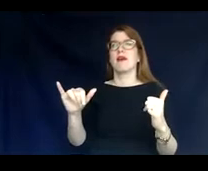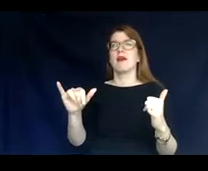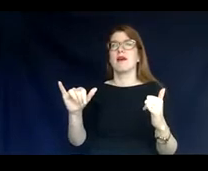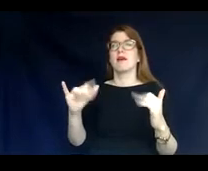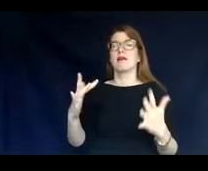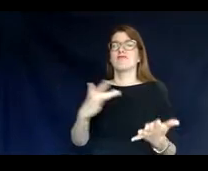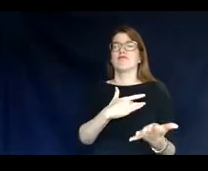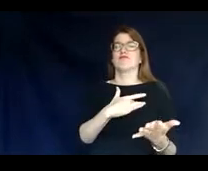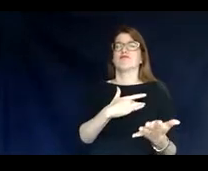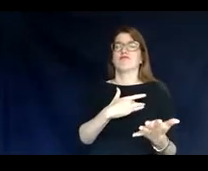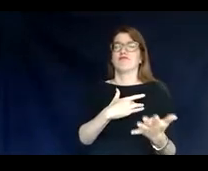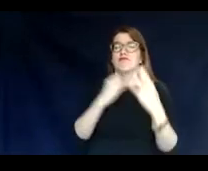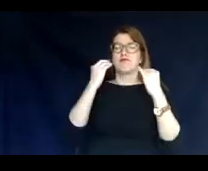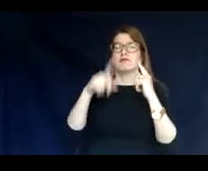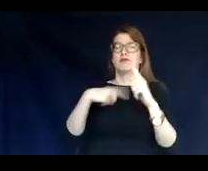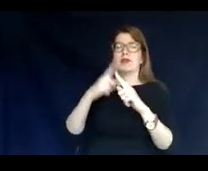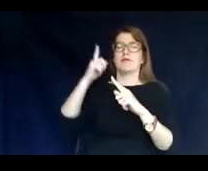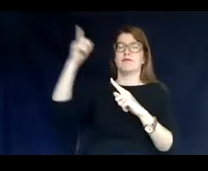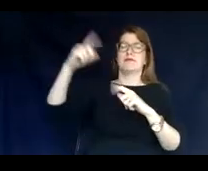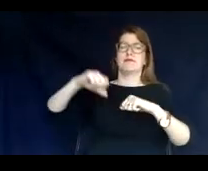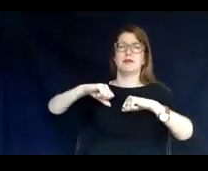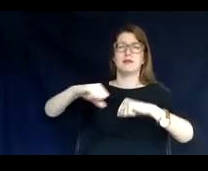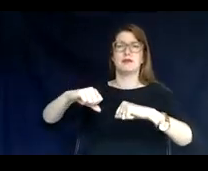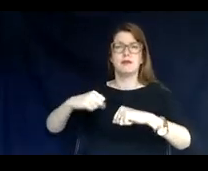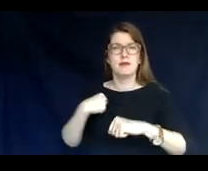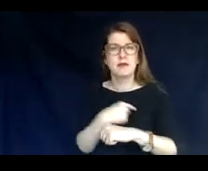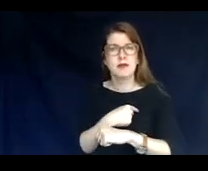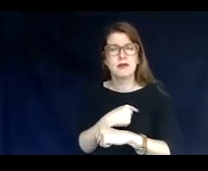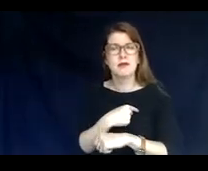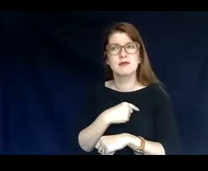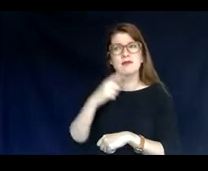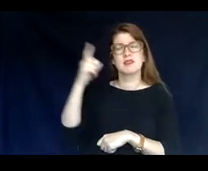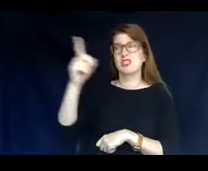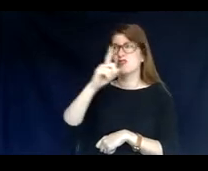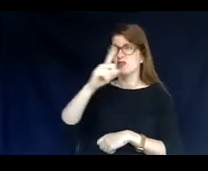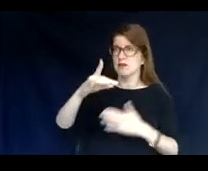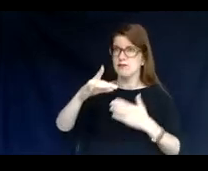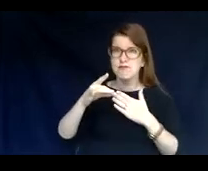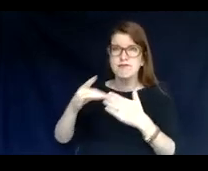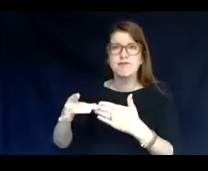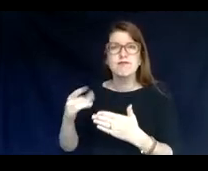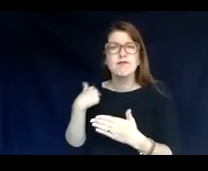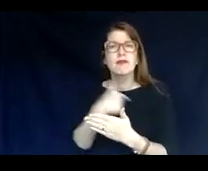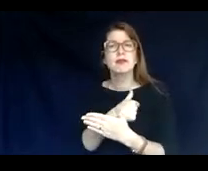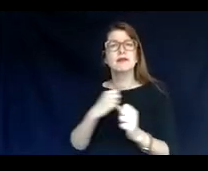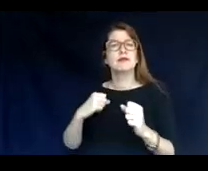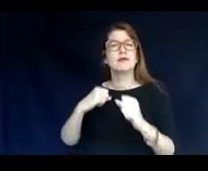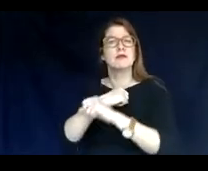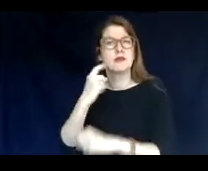to reflect on that. That He is the one that fights our battles.